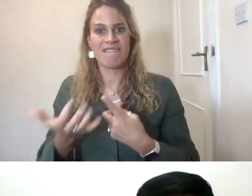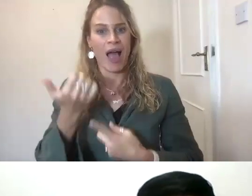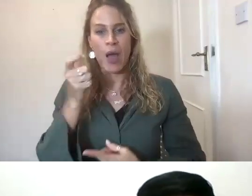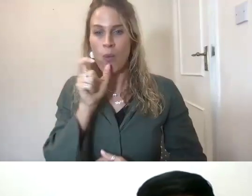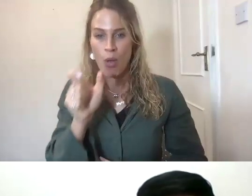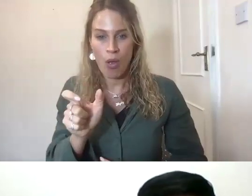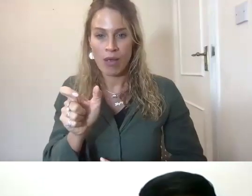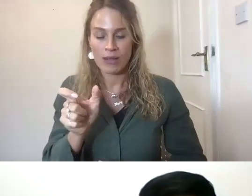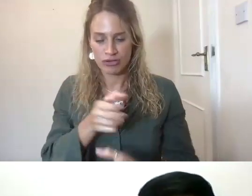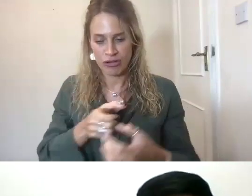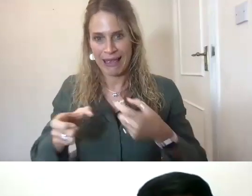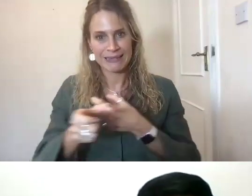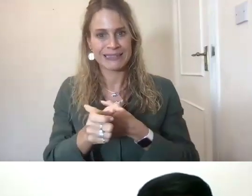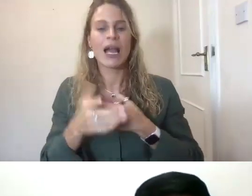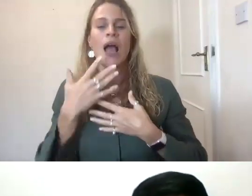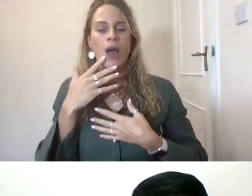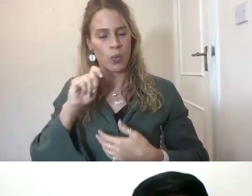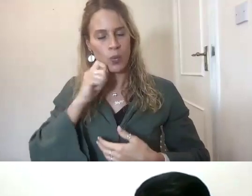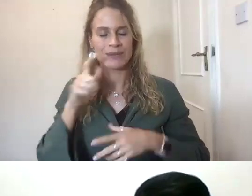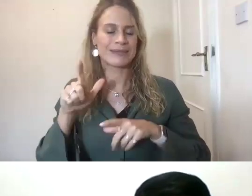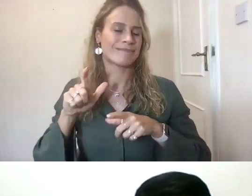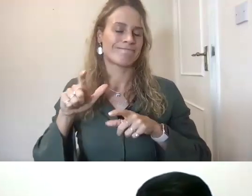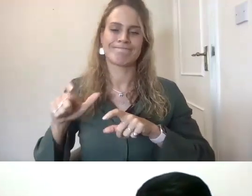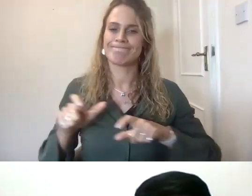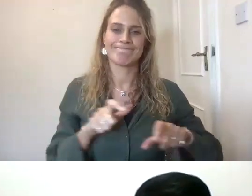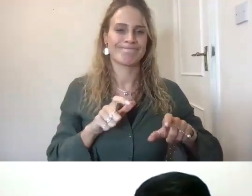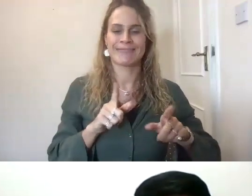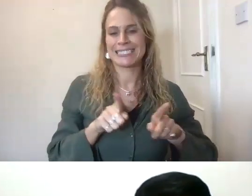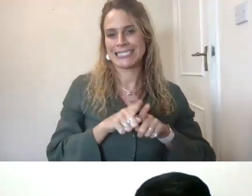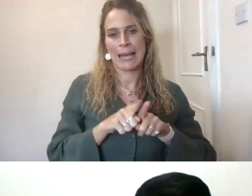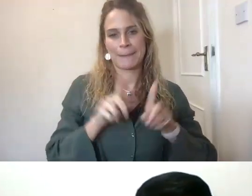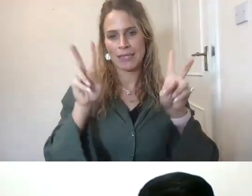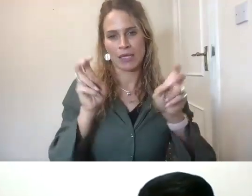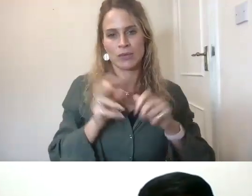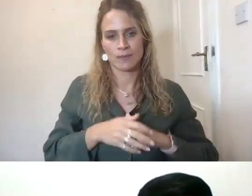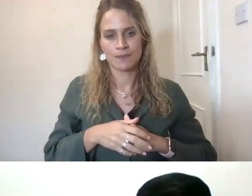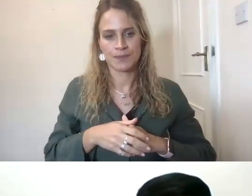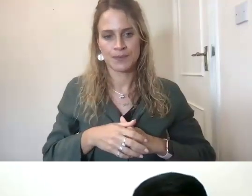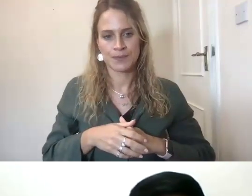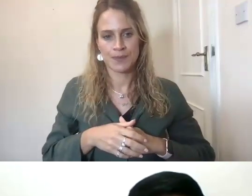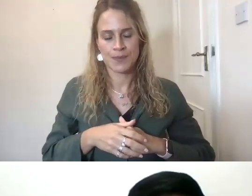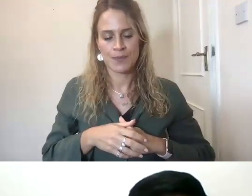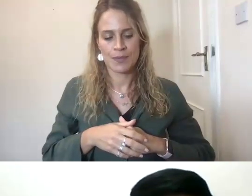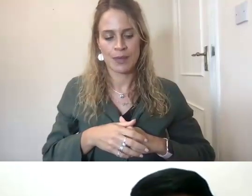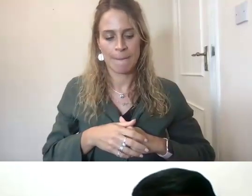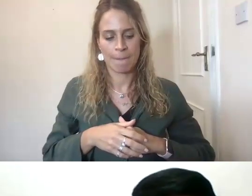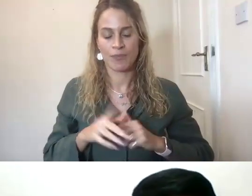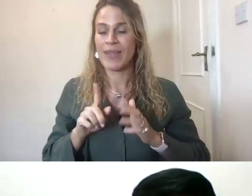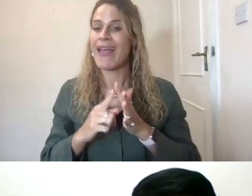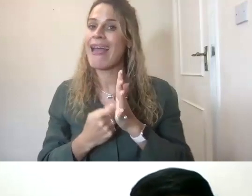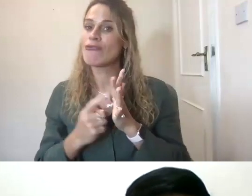original title and try to work the meaning into the translation. Okay. Eric?